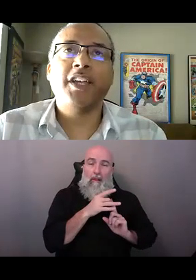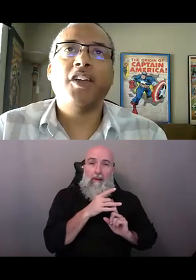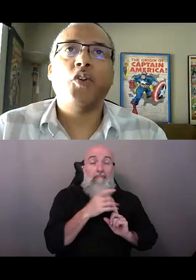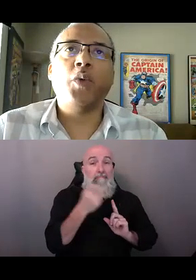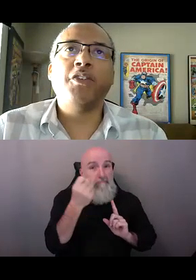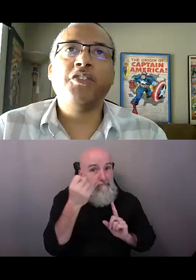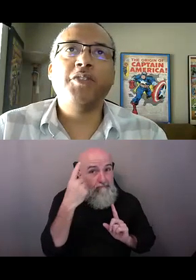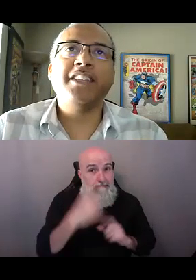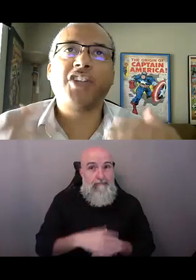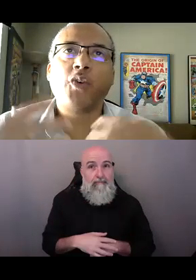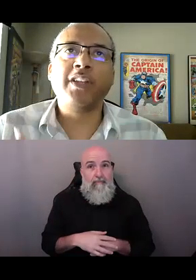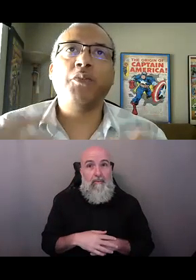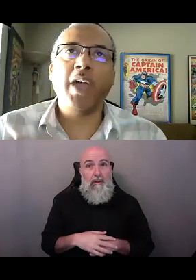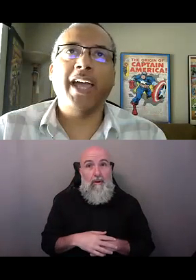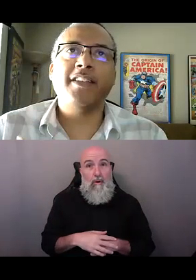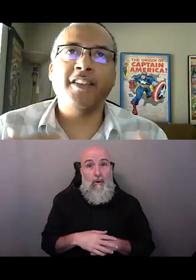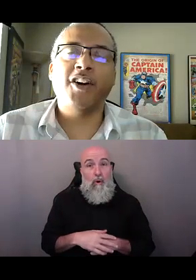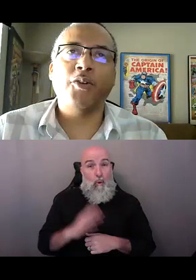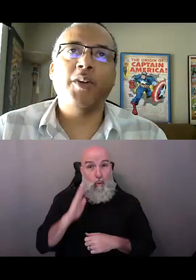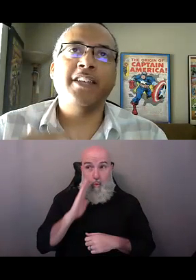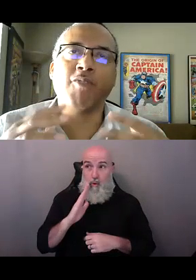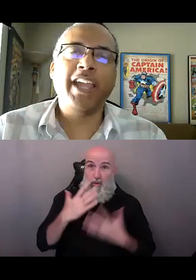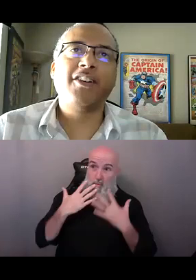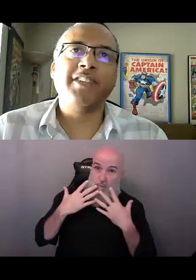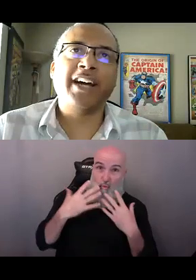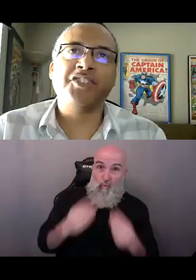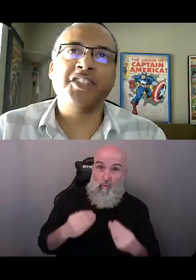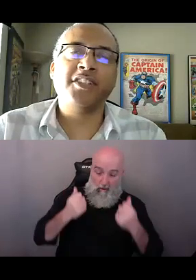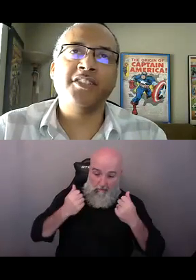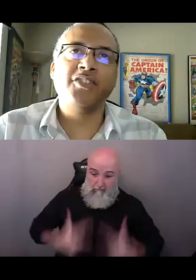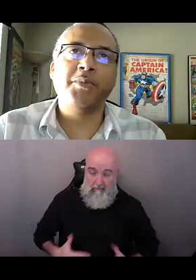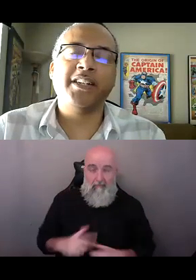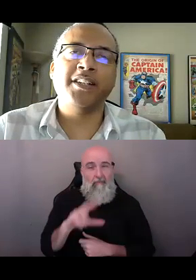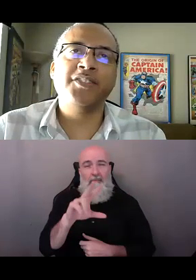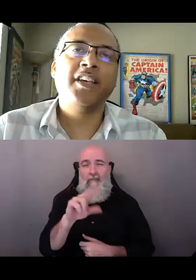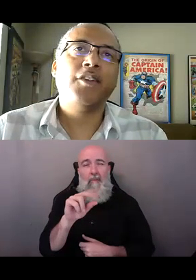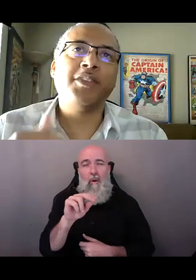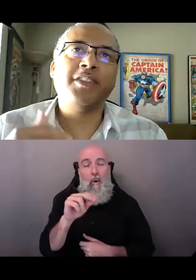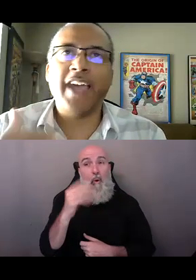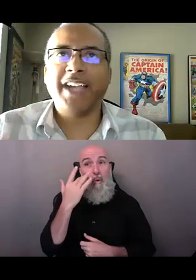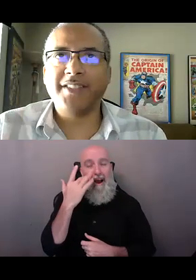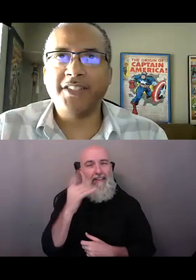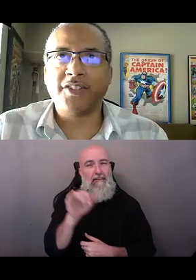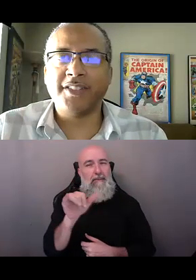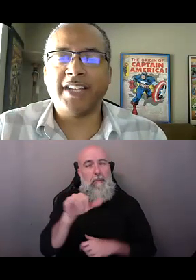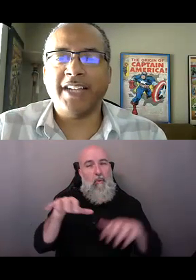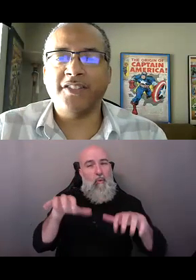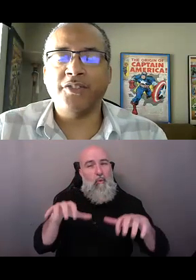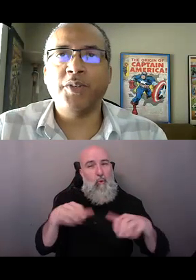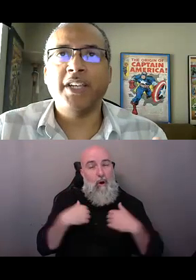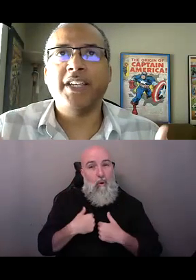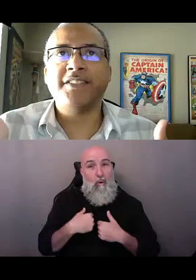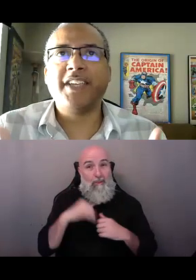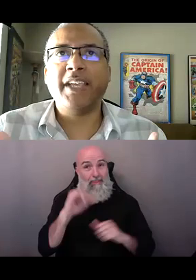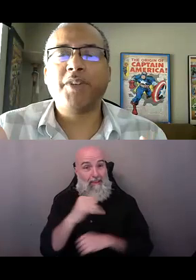However, will you get totally wet? No. And the raincoat analogy is good too, because what the vaccines are designed to